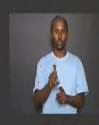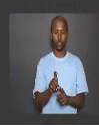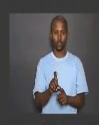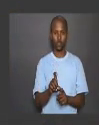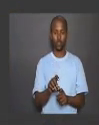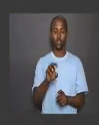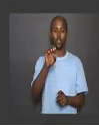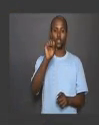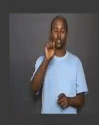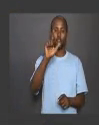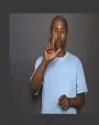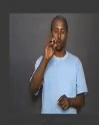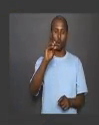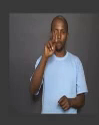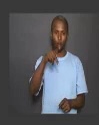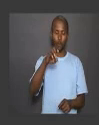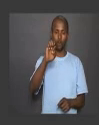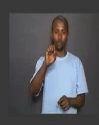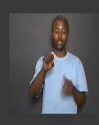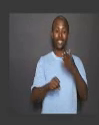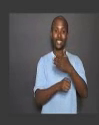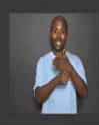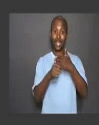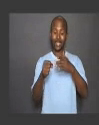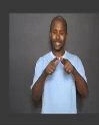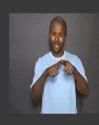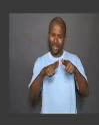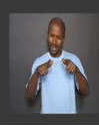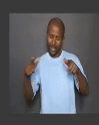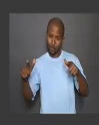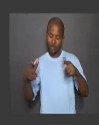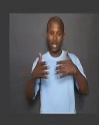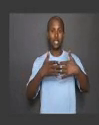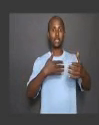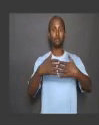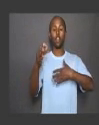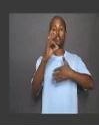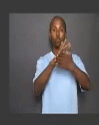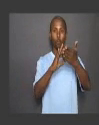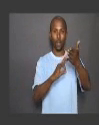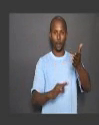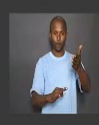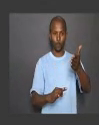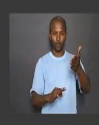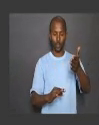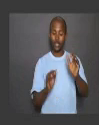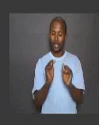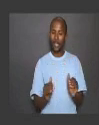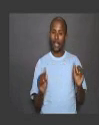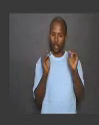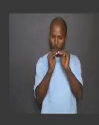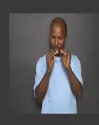The slope of the secant line is a simple formula. It